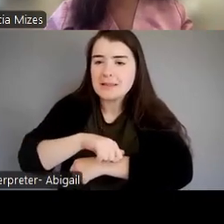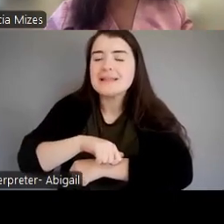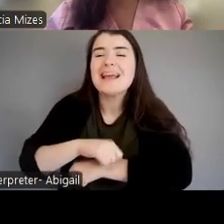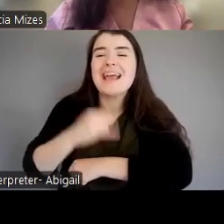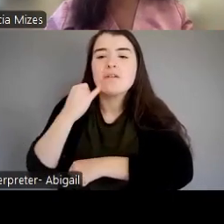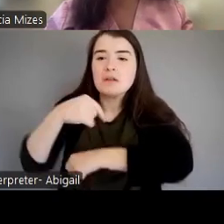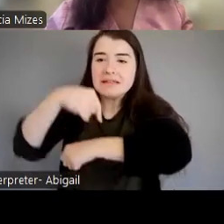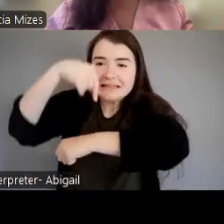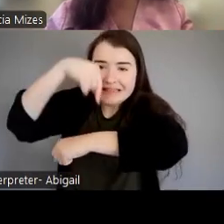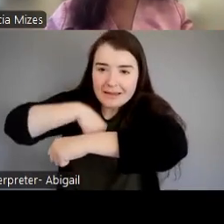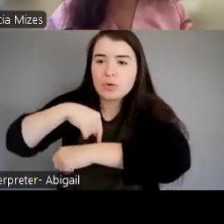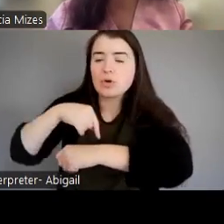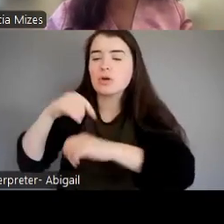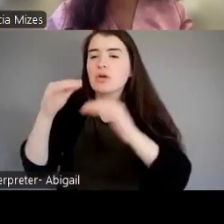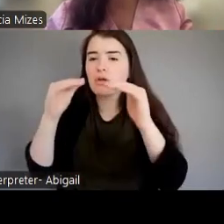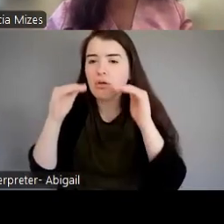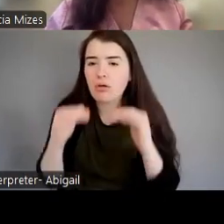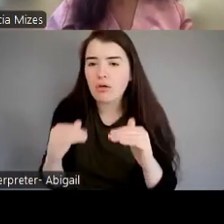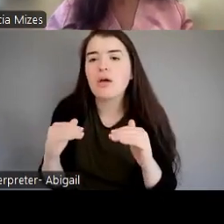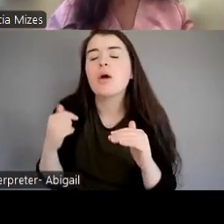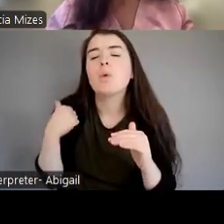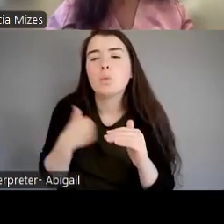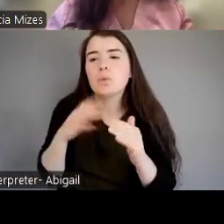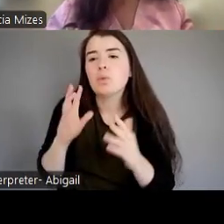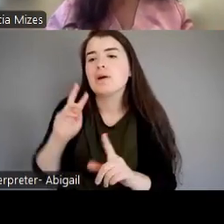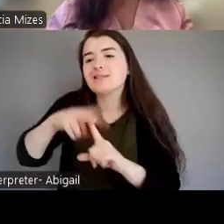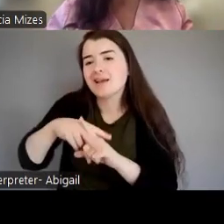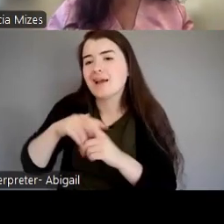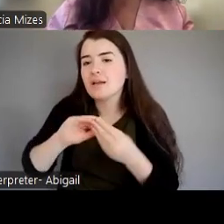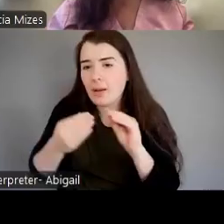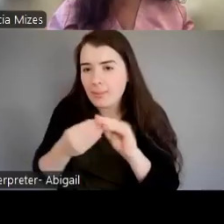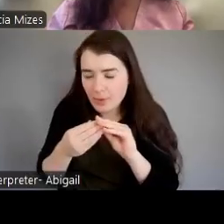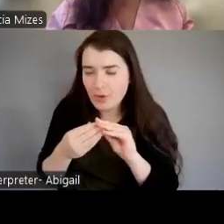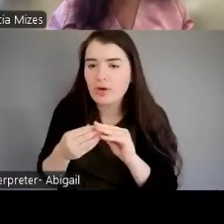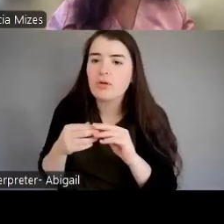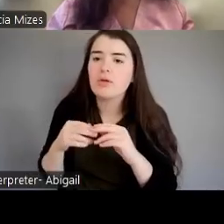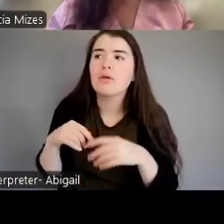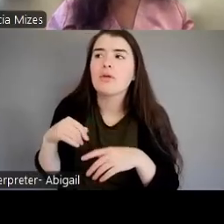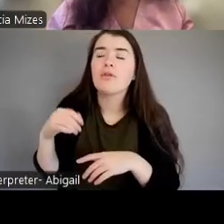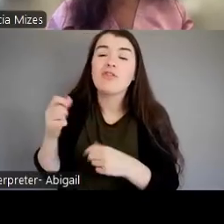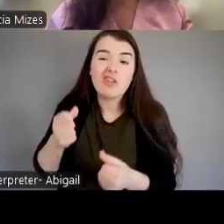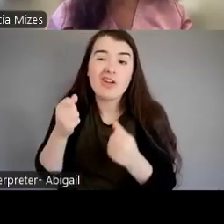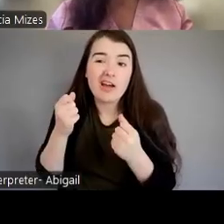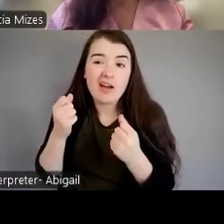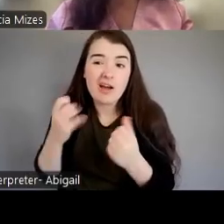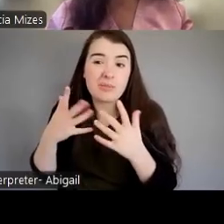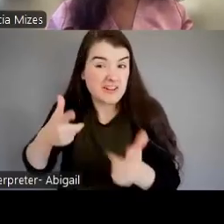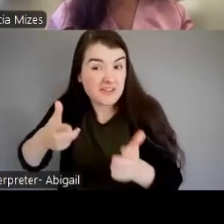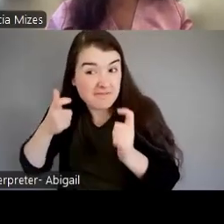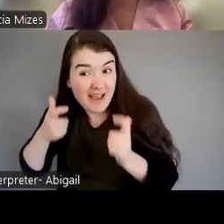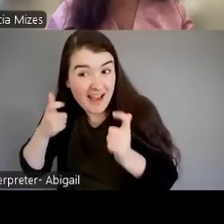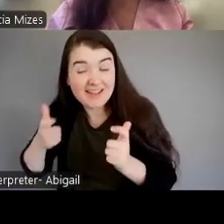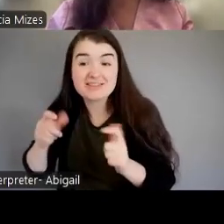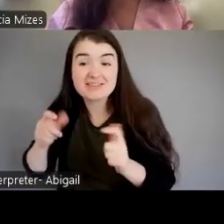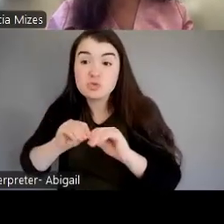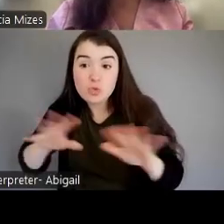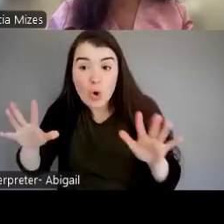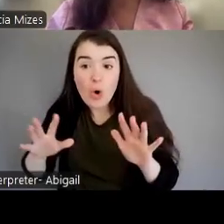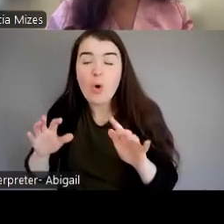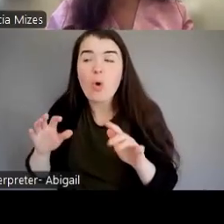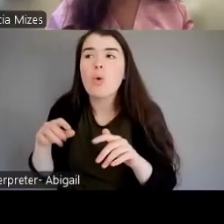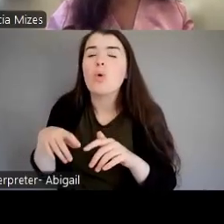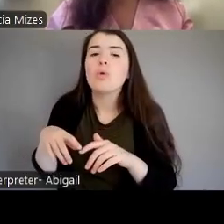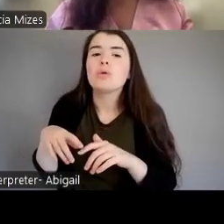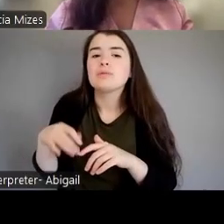grade it based on whether it's well differentiated, which means that it's slower growing, or whether it's moderately differentiated or poorly